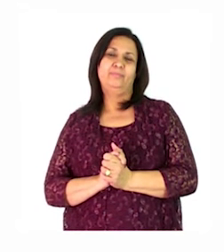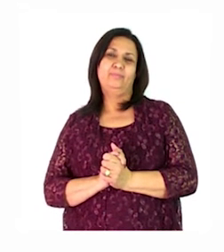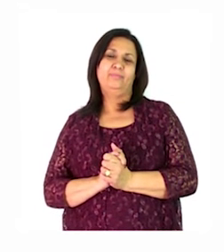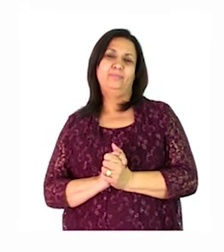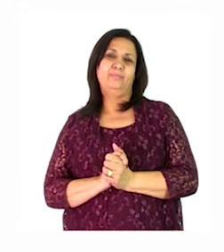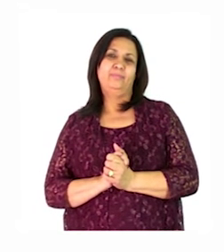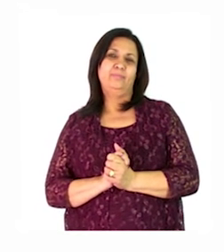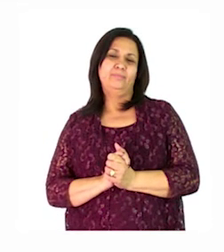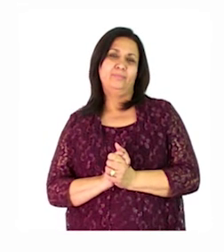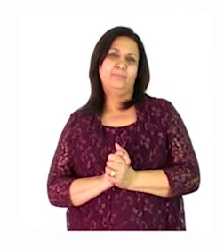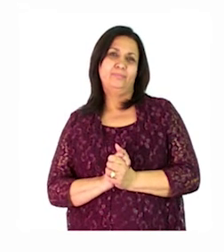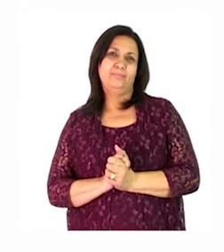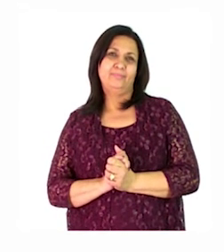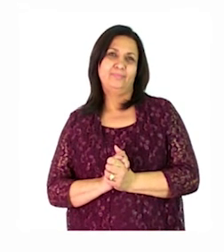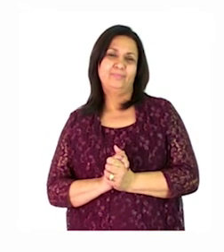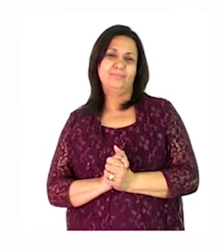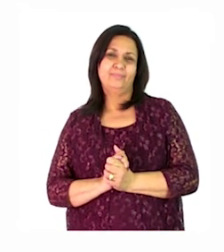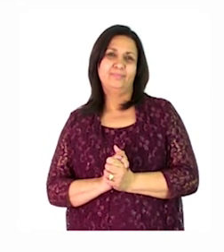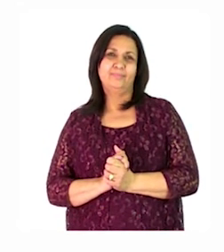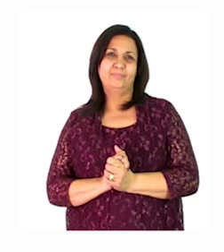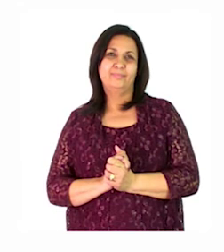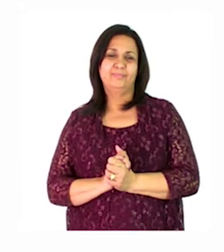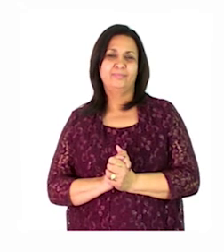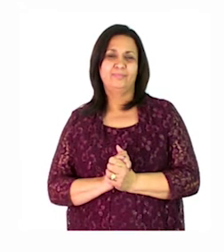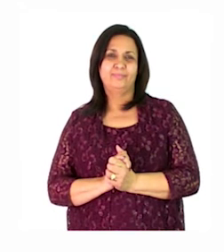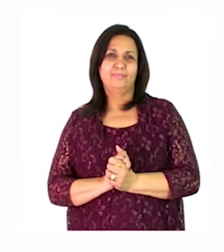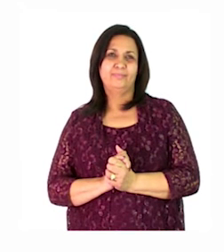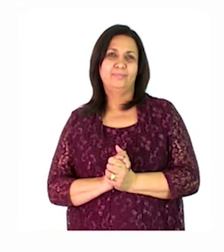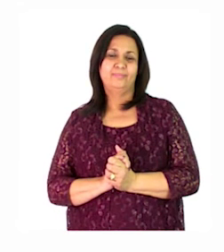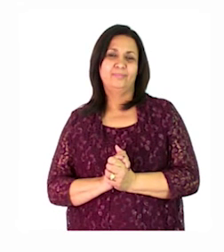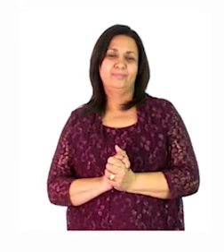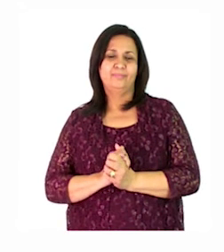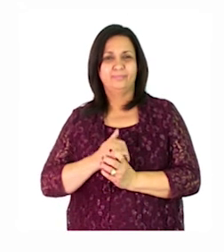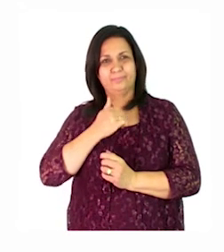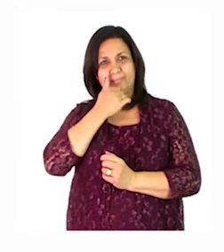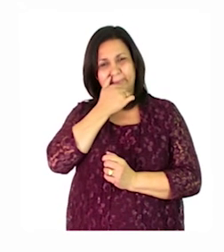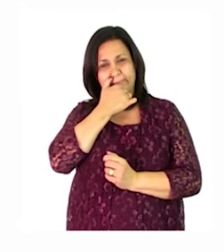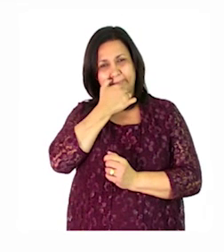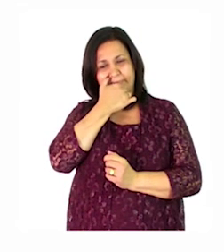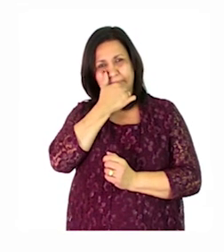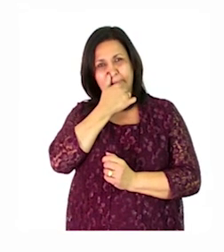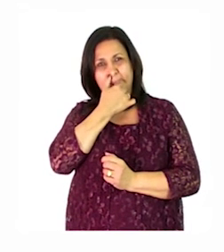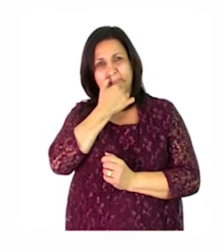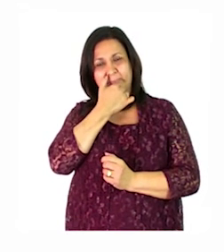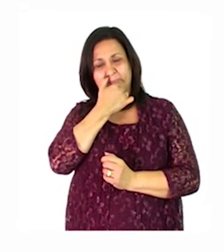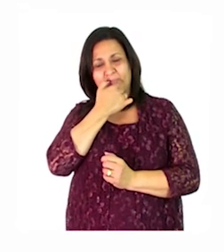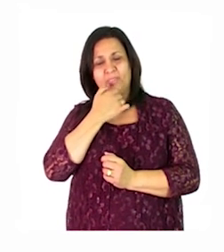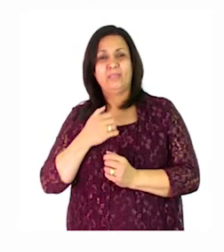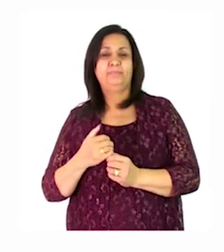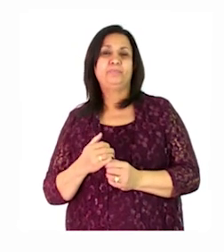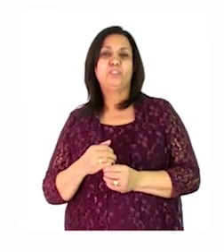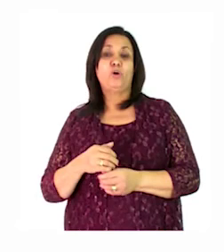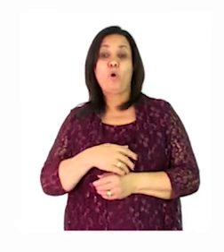and follow the directions of the arrows. So I will give you a few minutes to